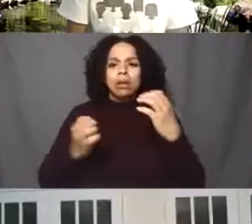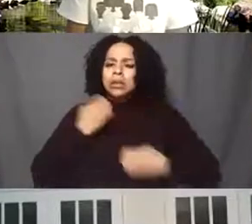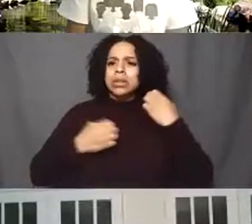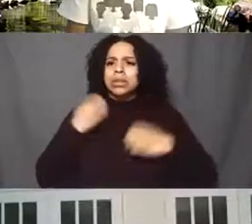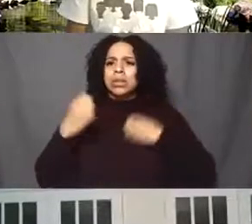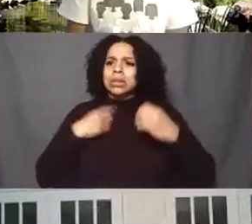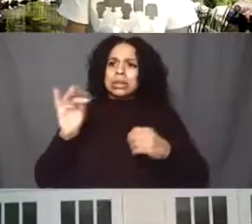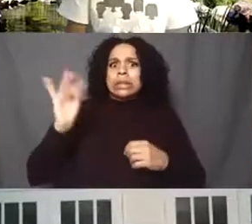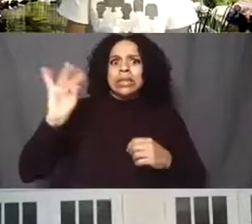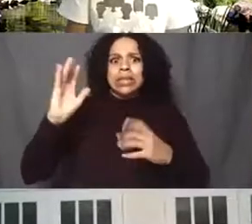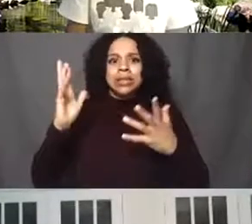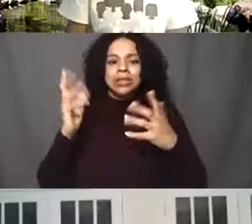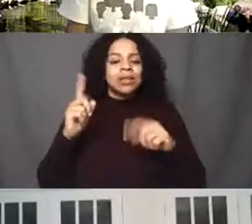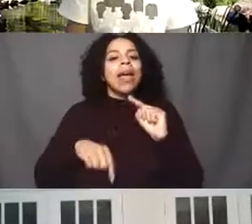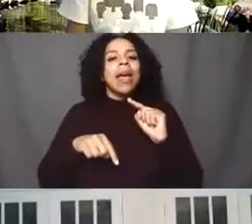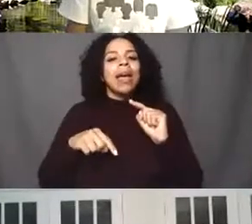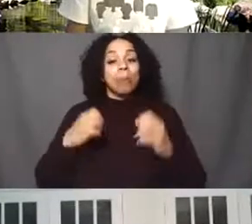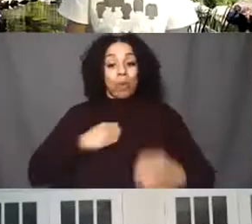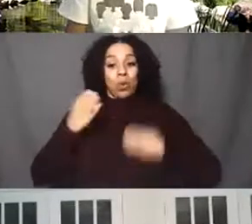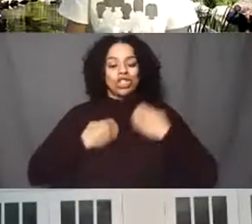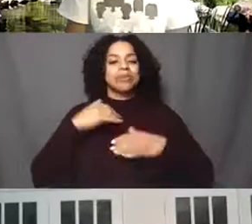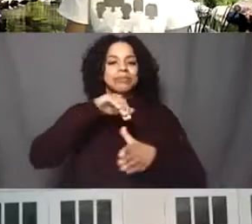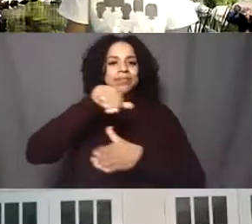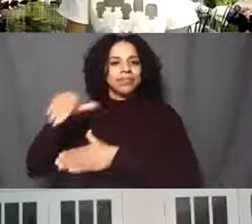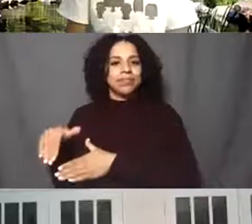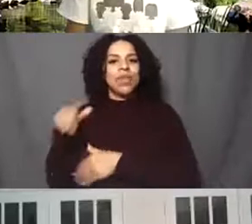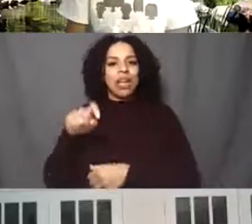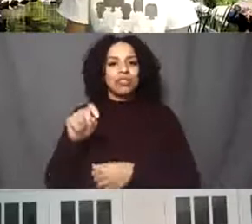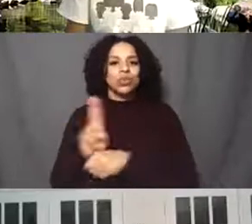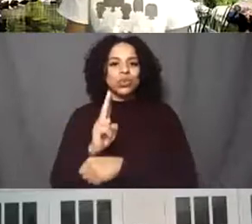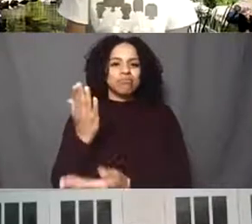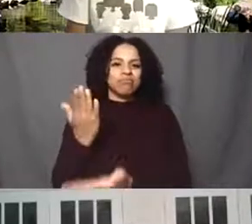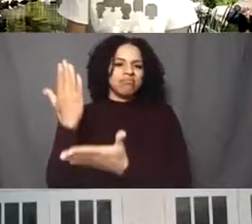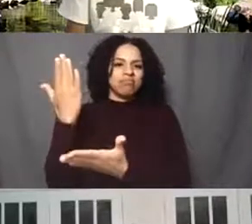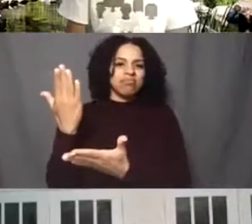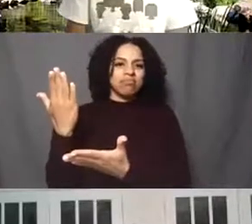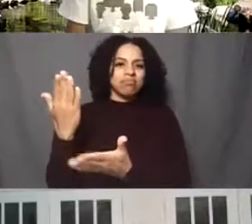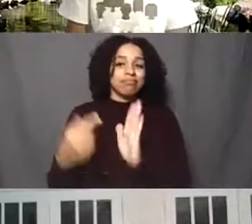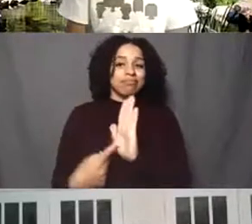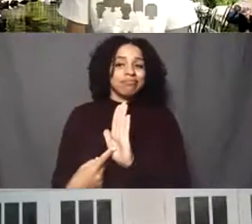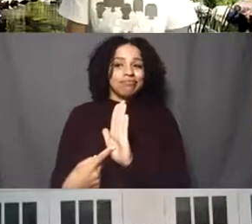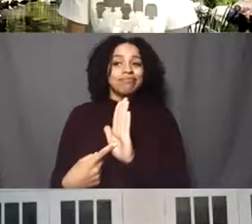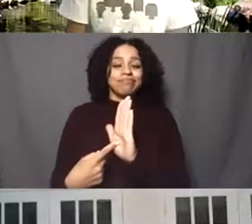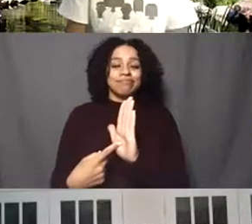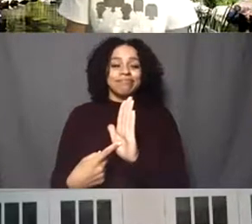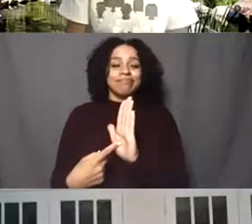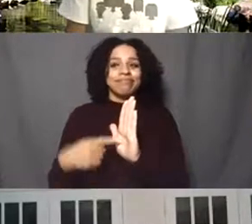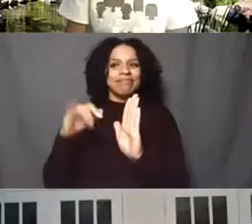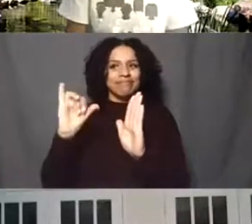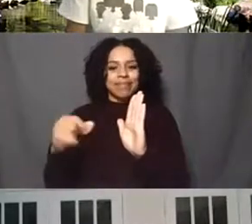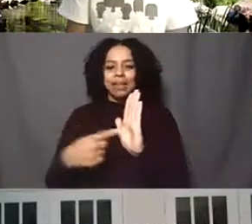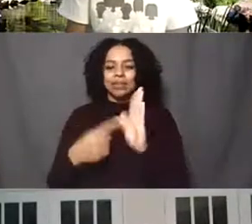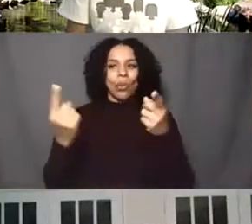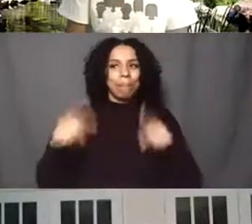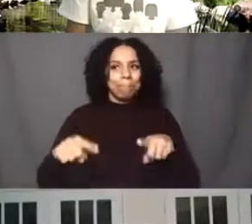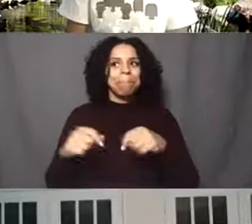though you can't really. But I think when you just lay the facts out of what happened at